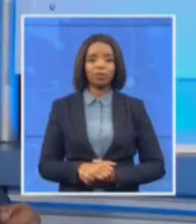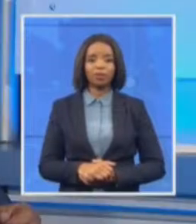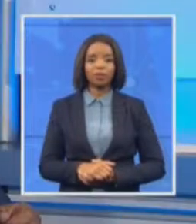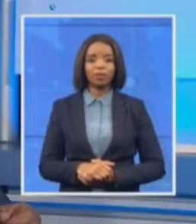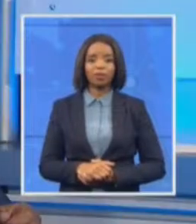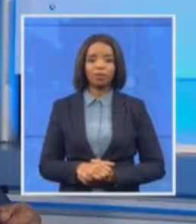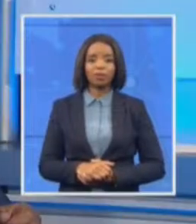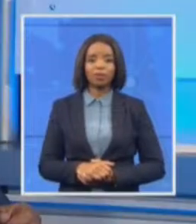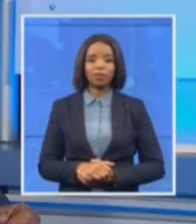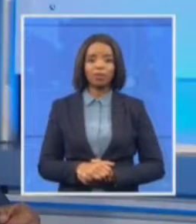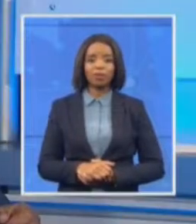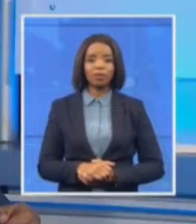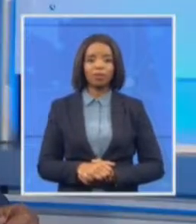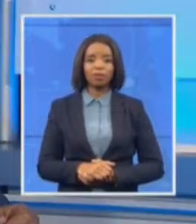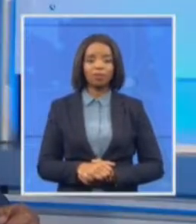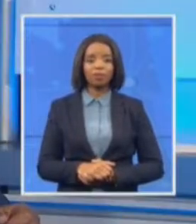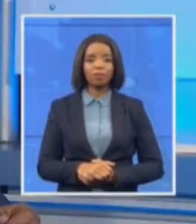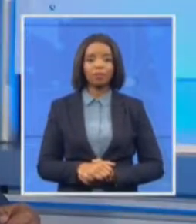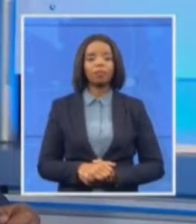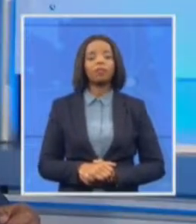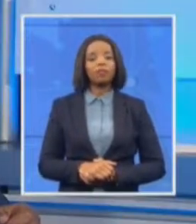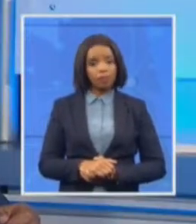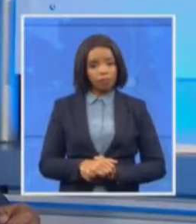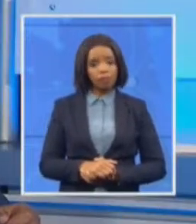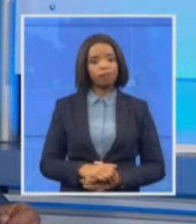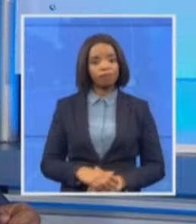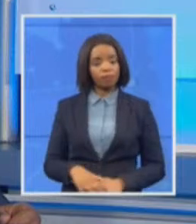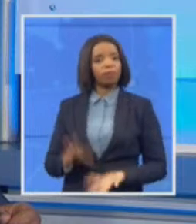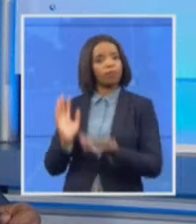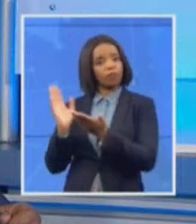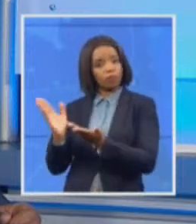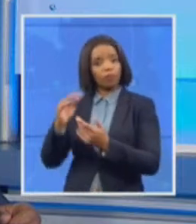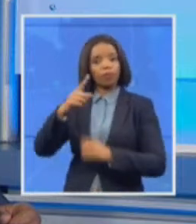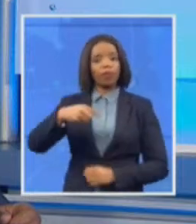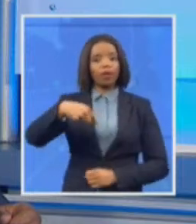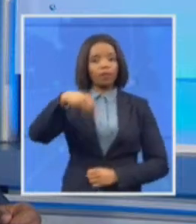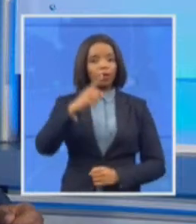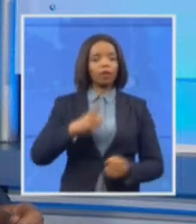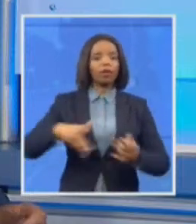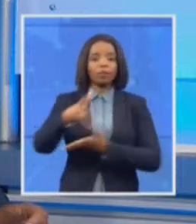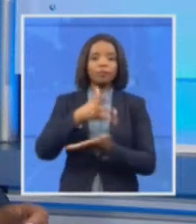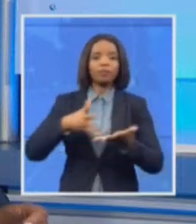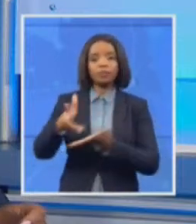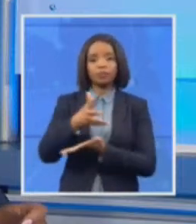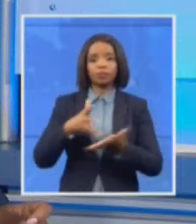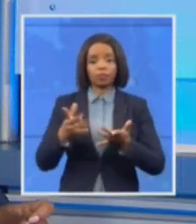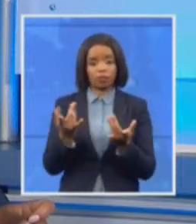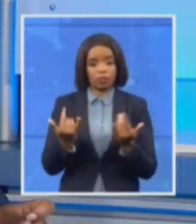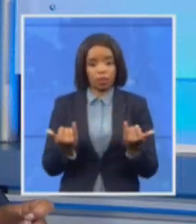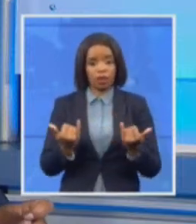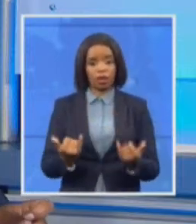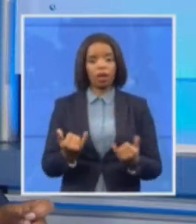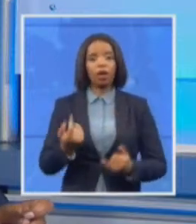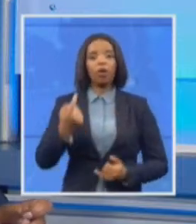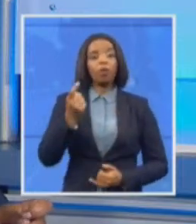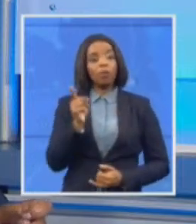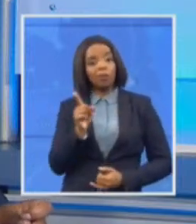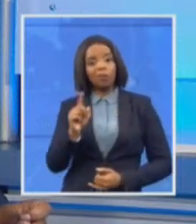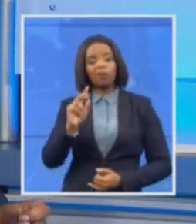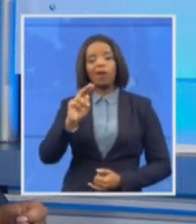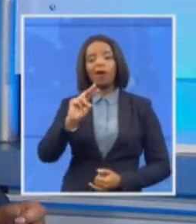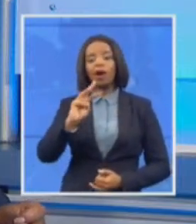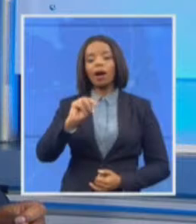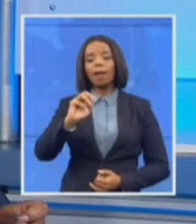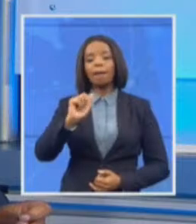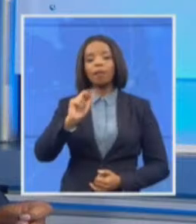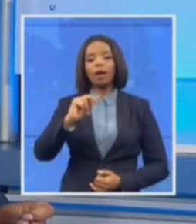Well, there you have it. That's the first interaction. Ms. Magopeni pleading not guilty to all the charges that have been